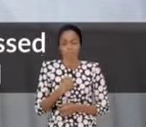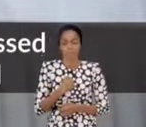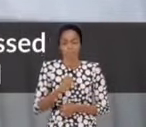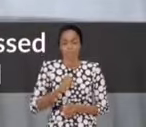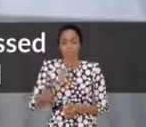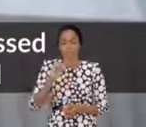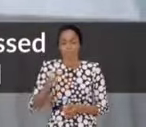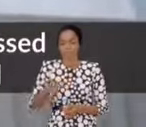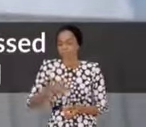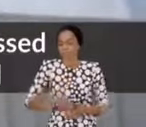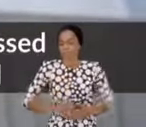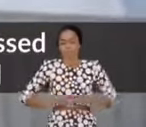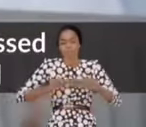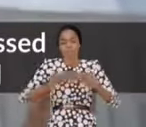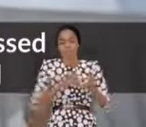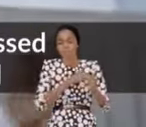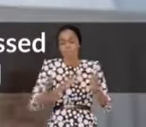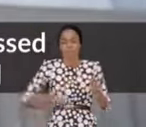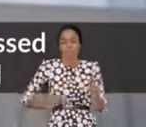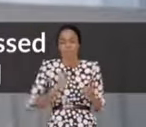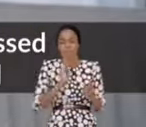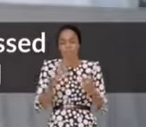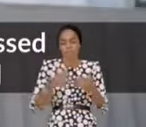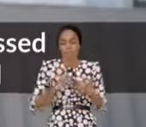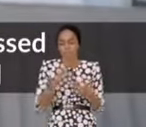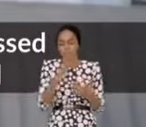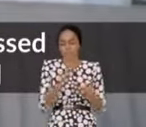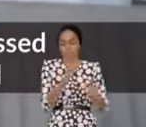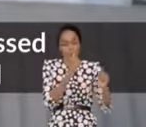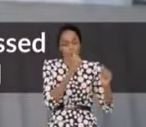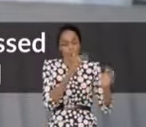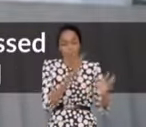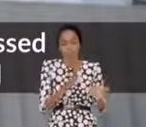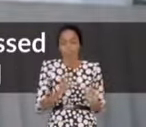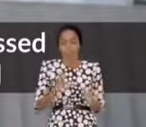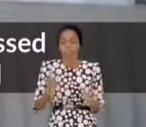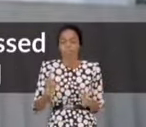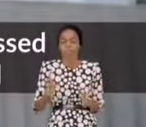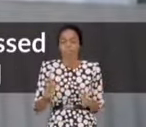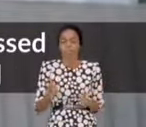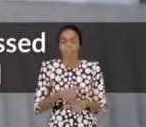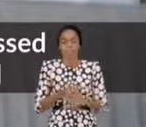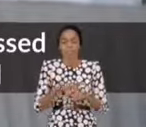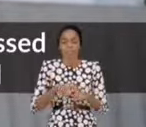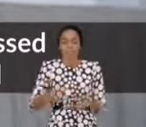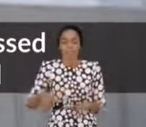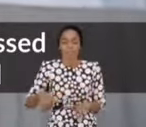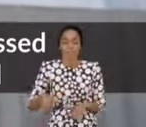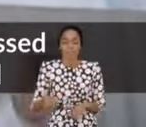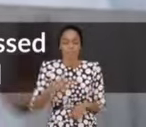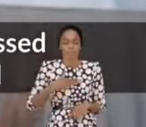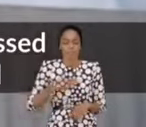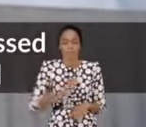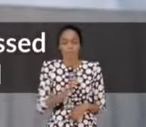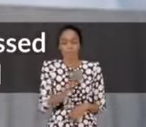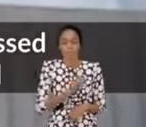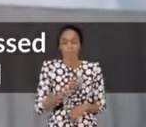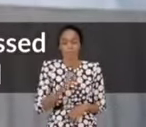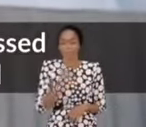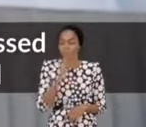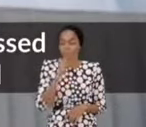I must confess, Lord, I've been blessed, but yet my soul's